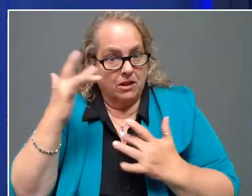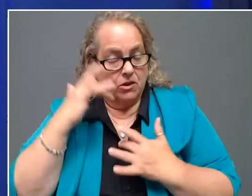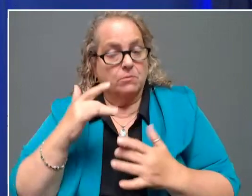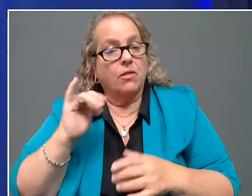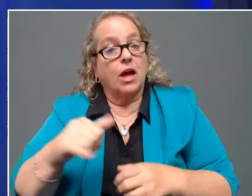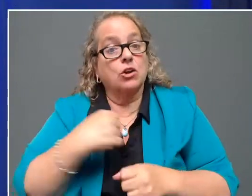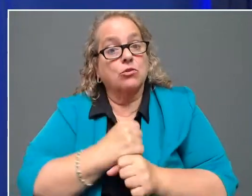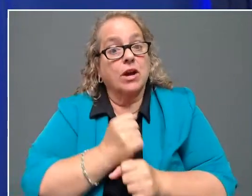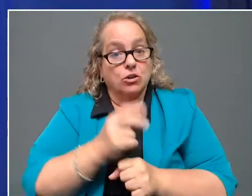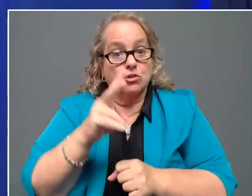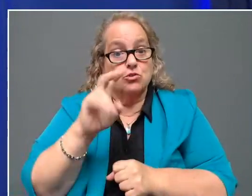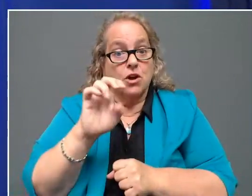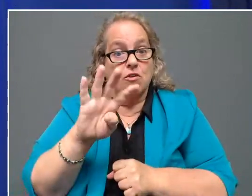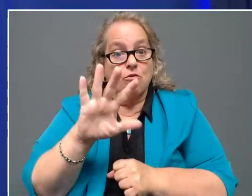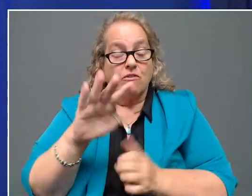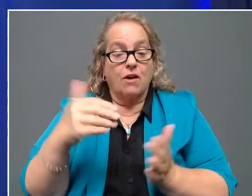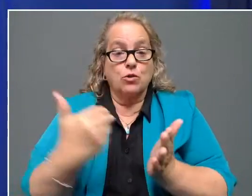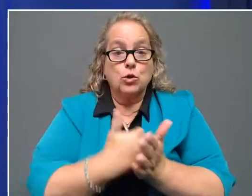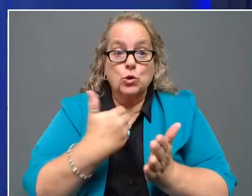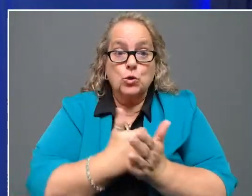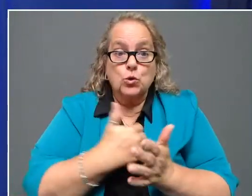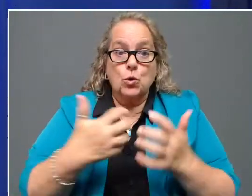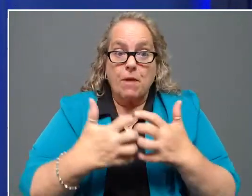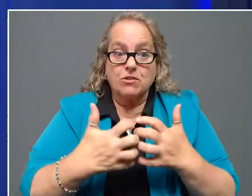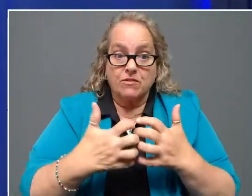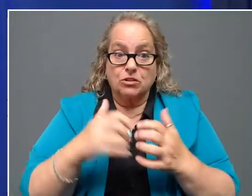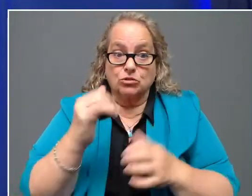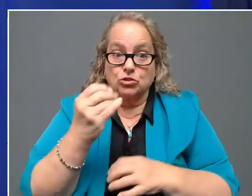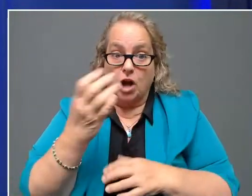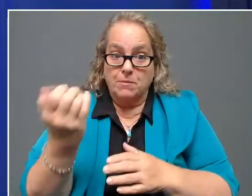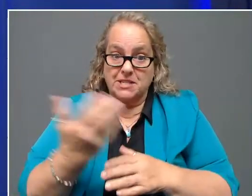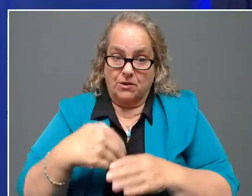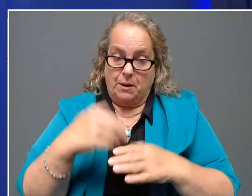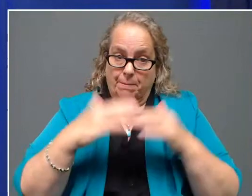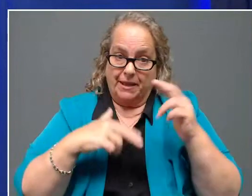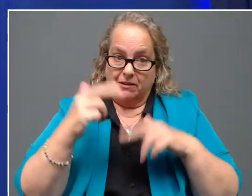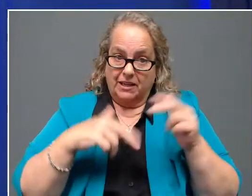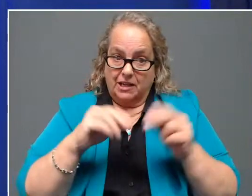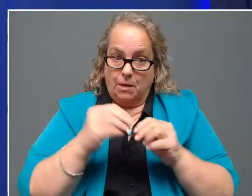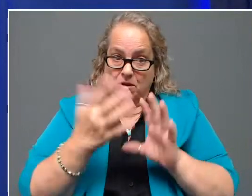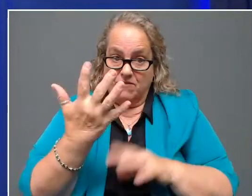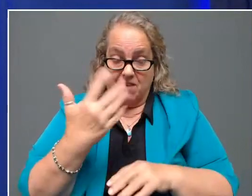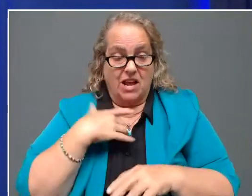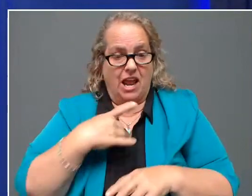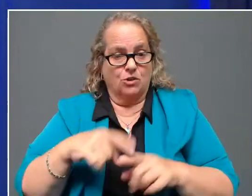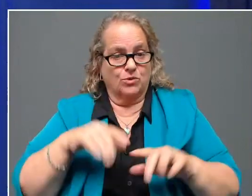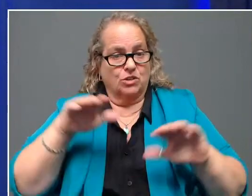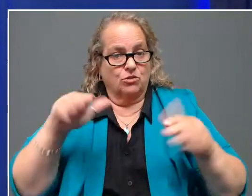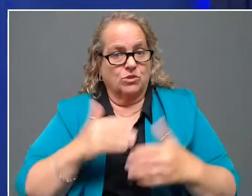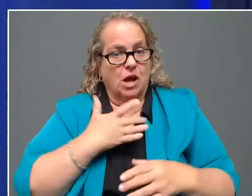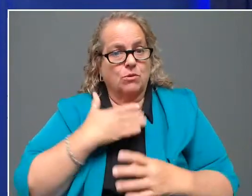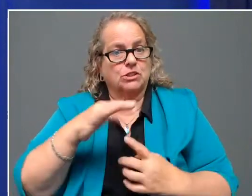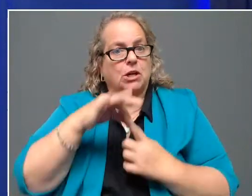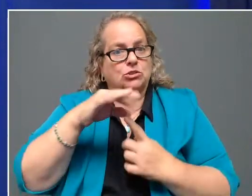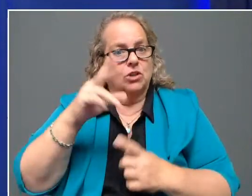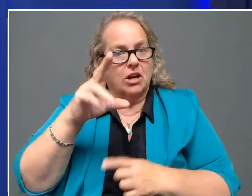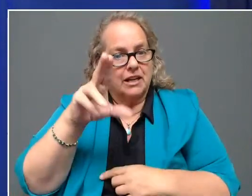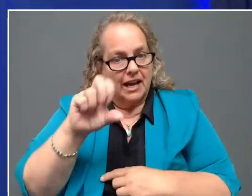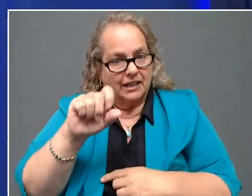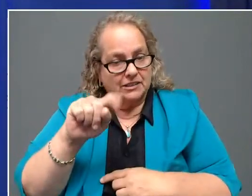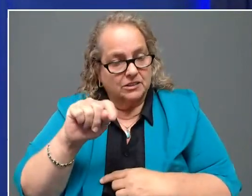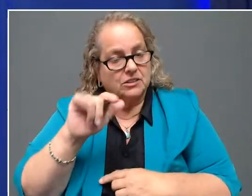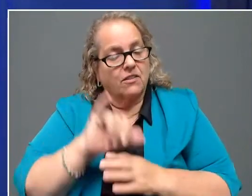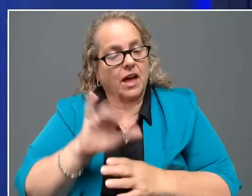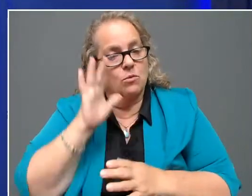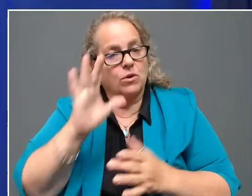manufacturing jobs here in Building 5. I'd like to introduce our special guests who will honor us with some remarks today.